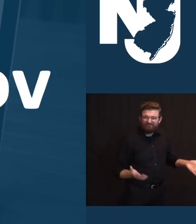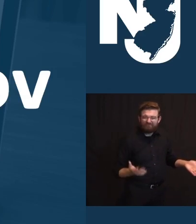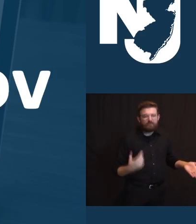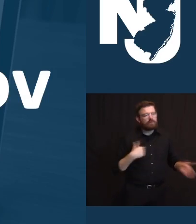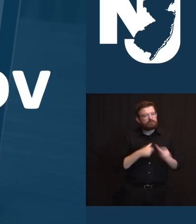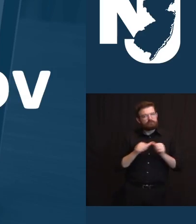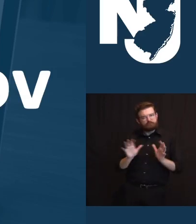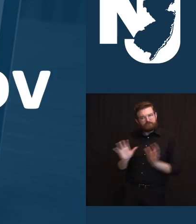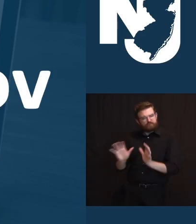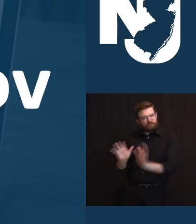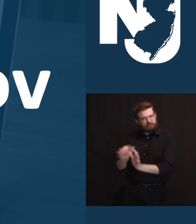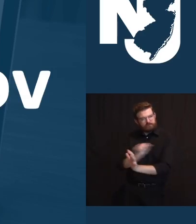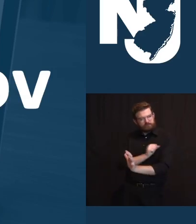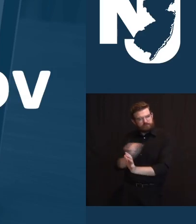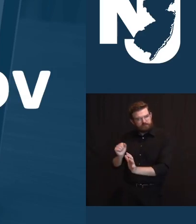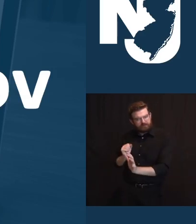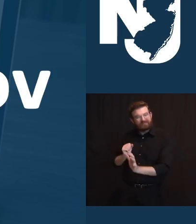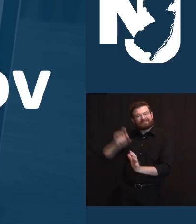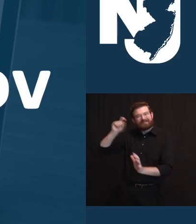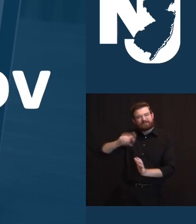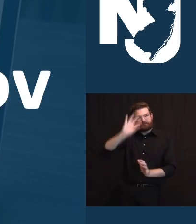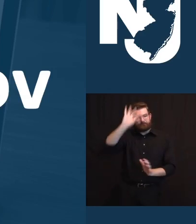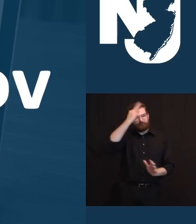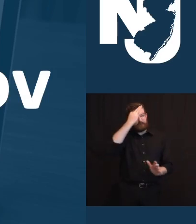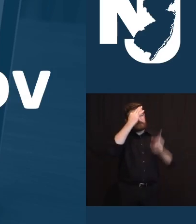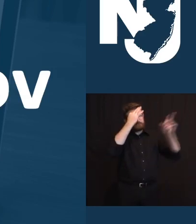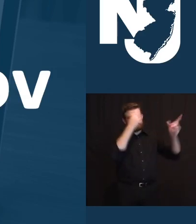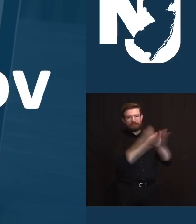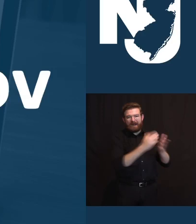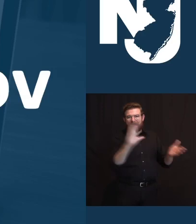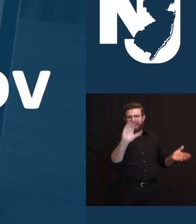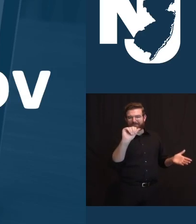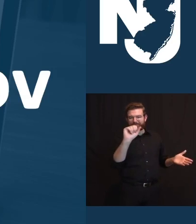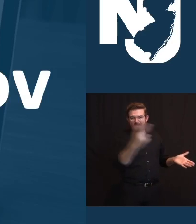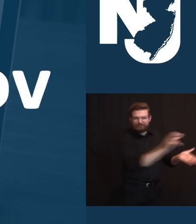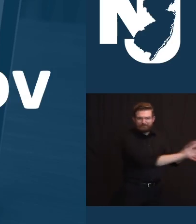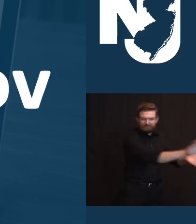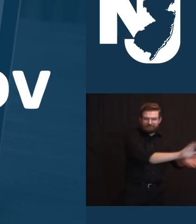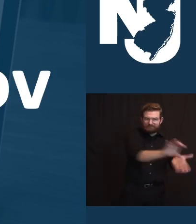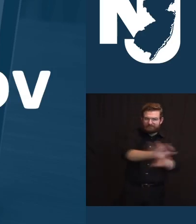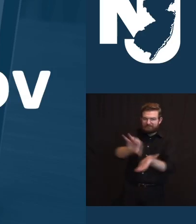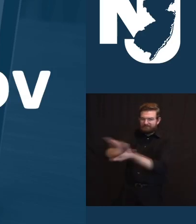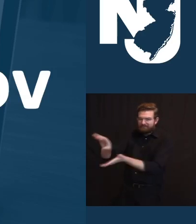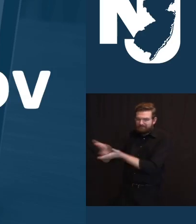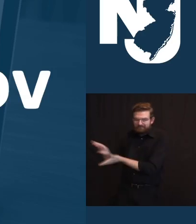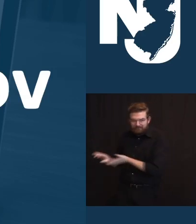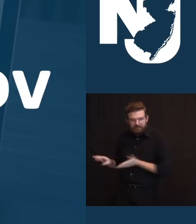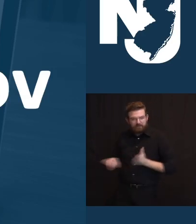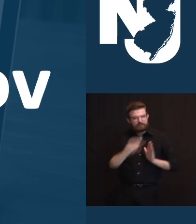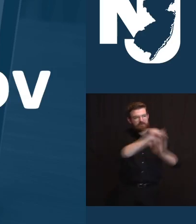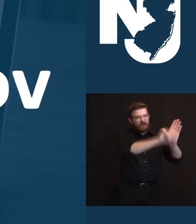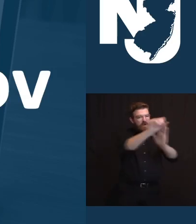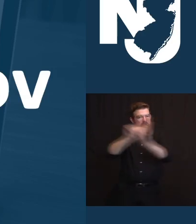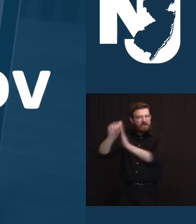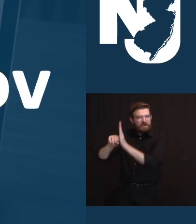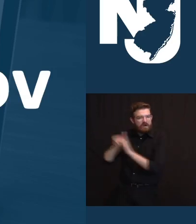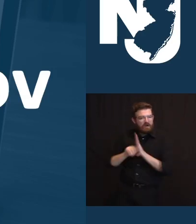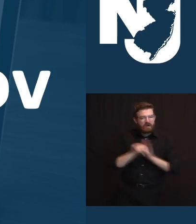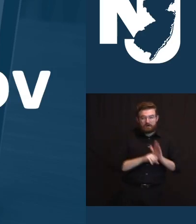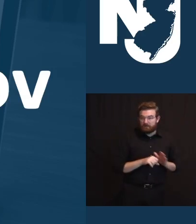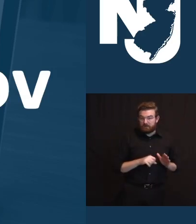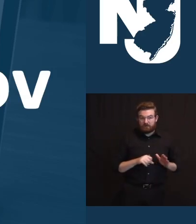and every state that is shouldering the burden of this pandemic to come back stronger and more resilient. If only Senator